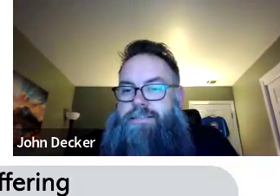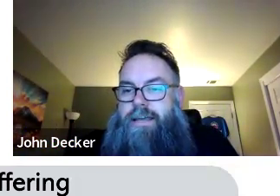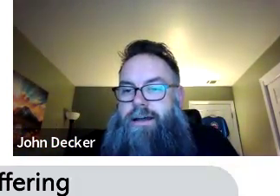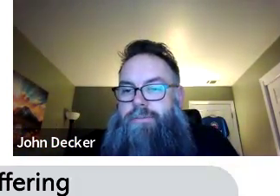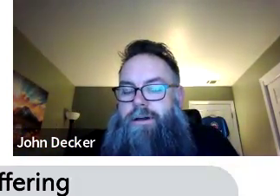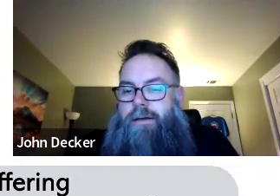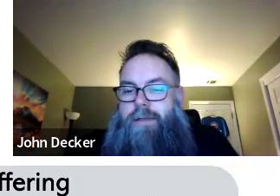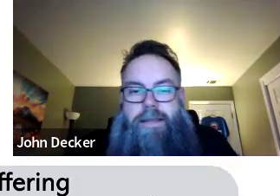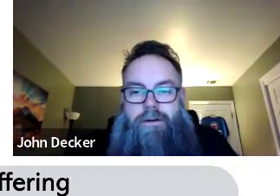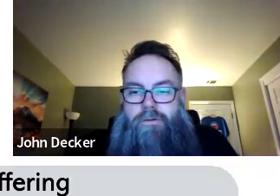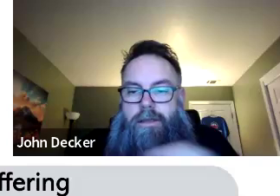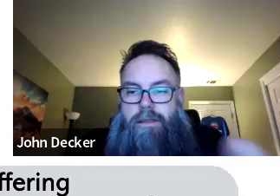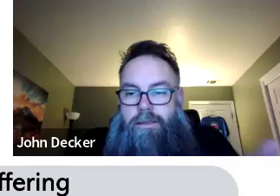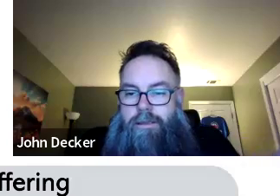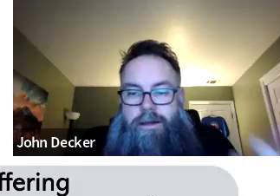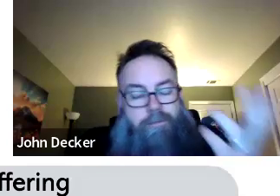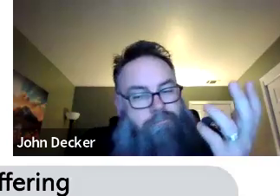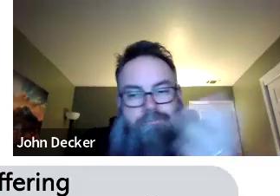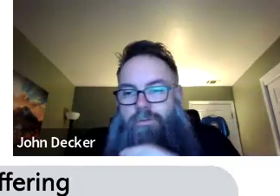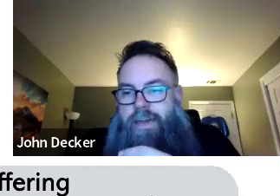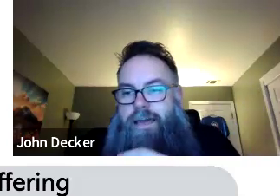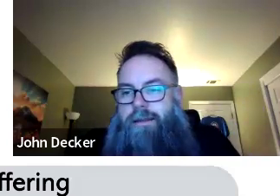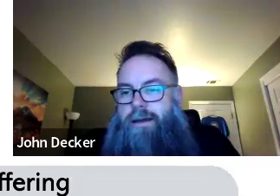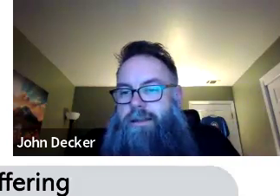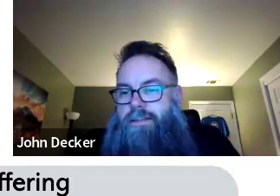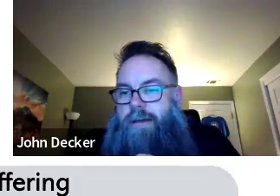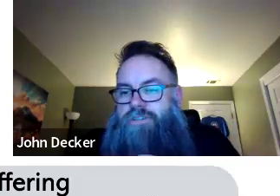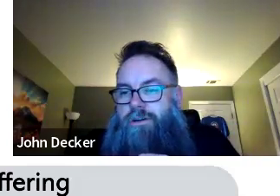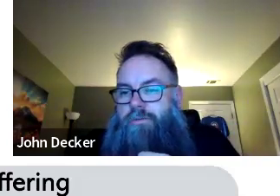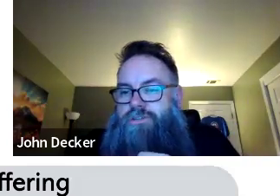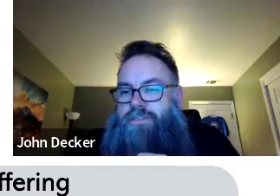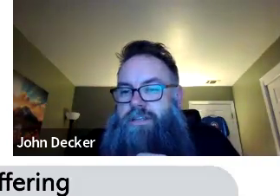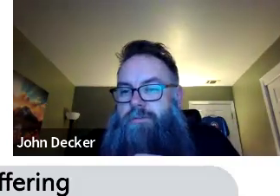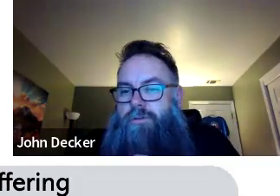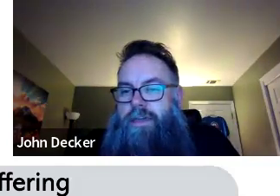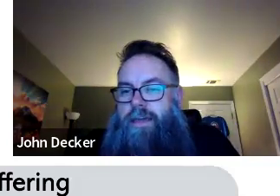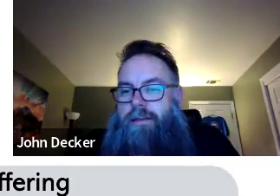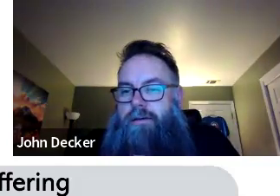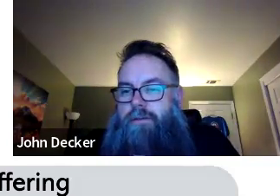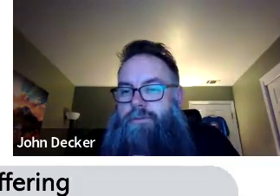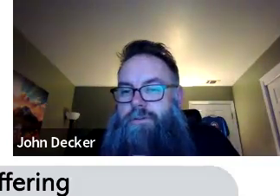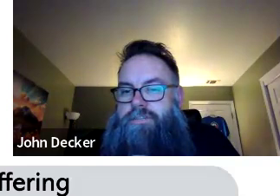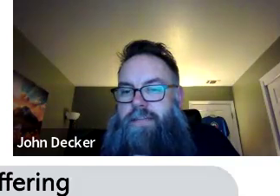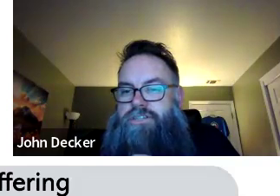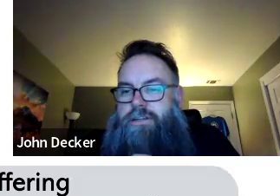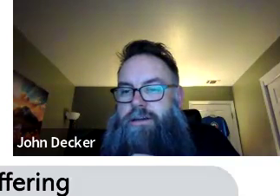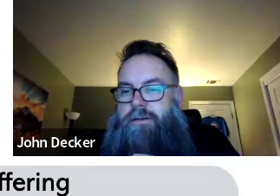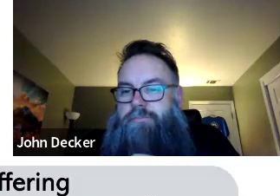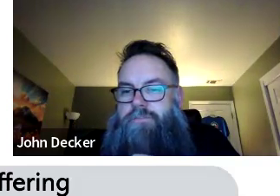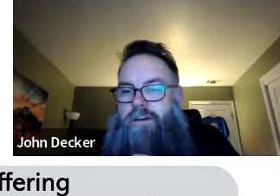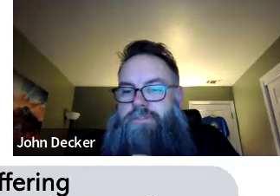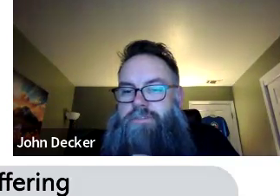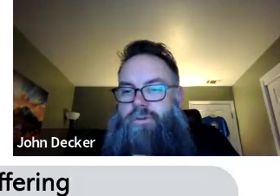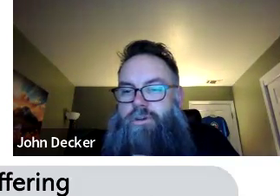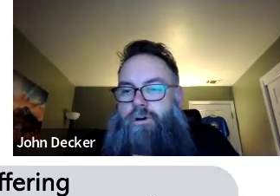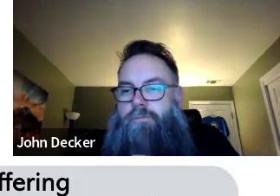guys get set up. And I know we've had an adoption here at our regional center, but we're looking at a further expansion